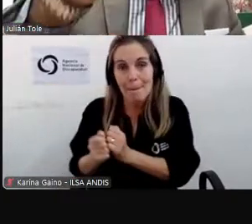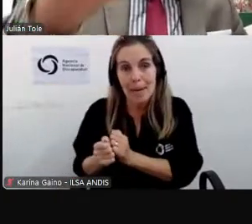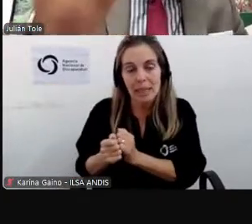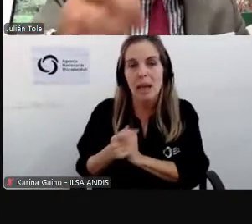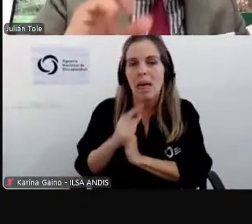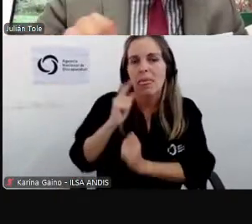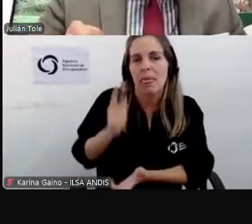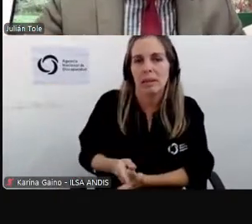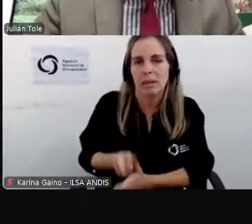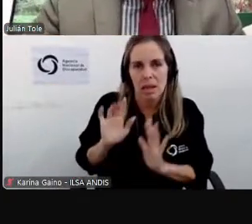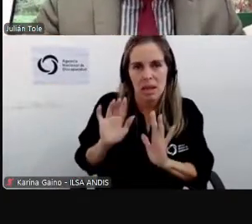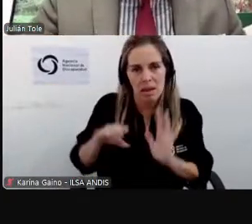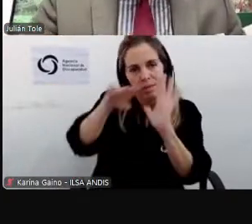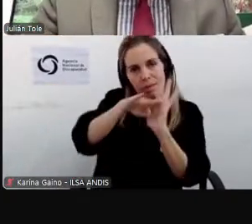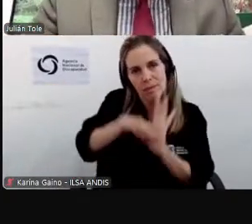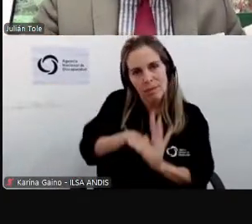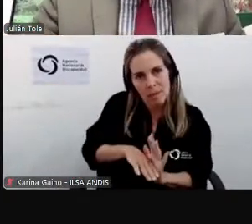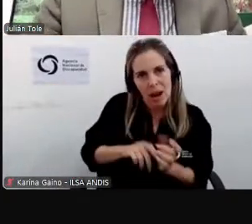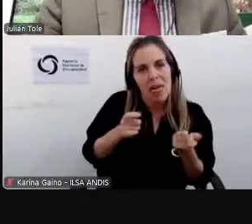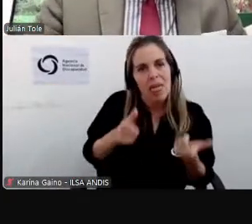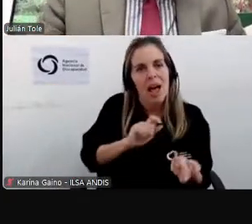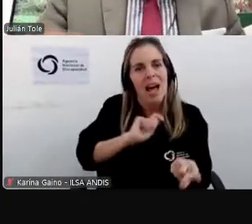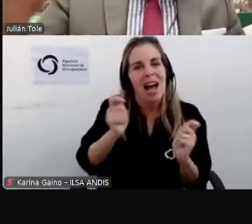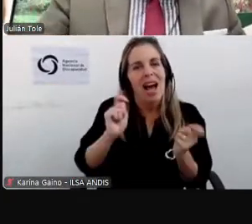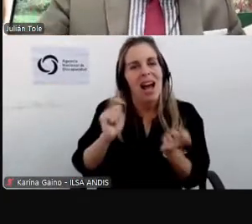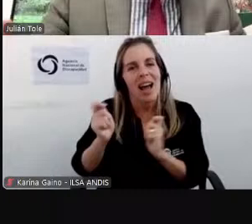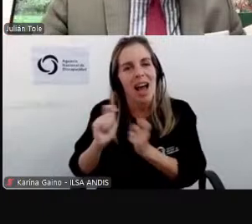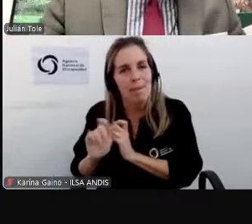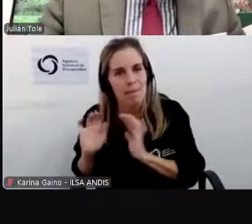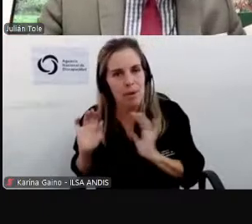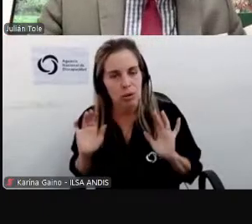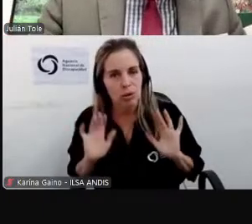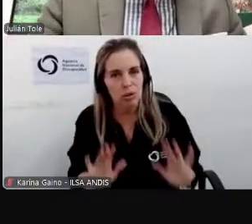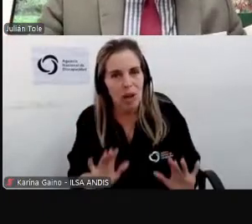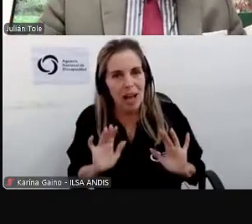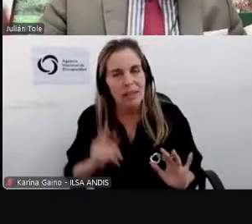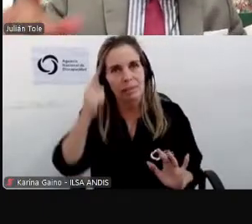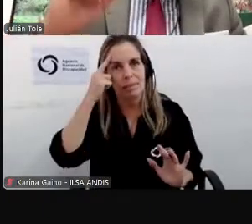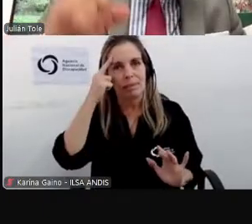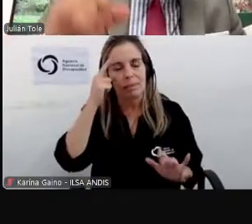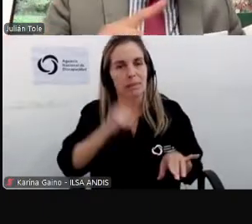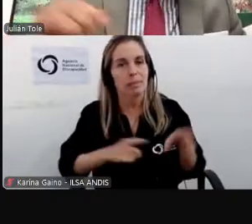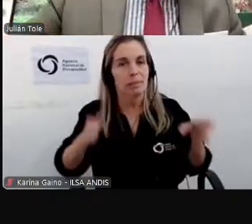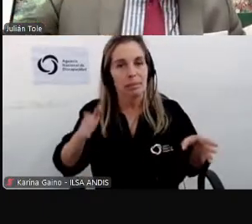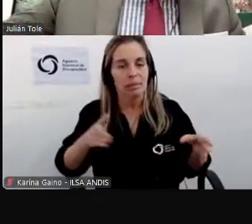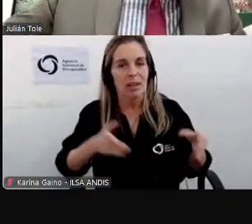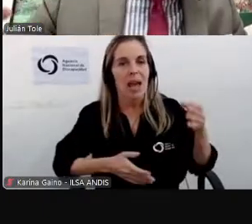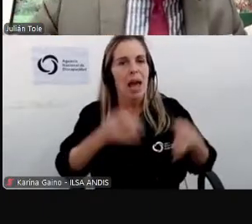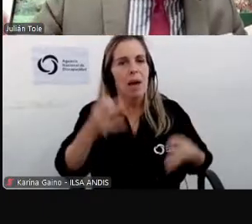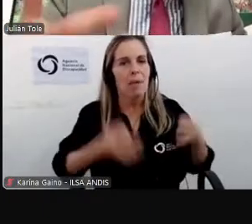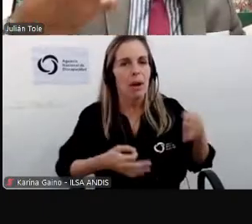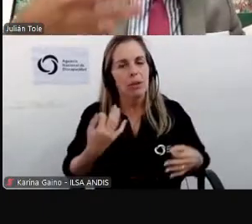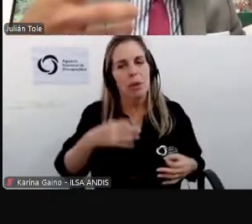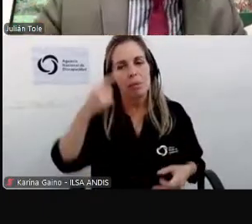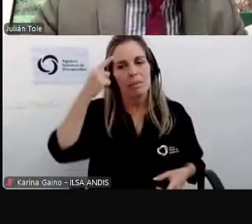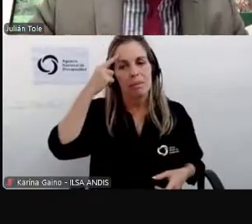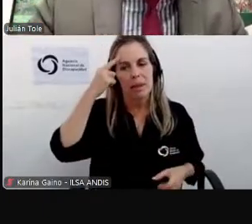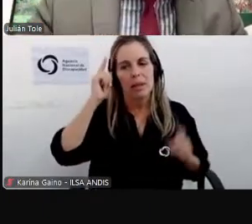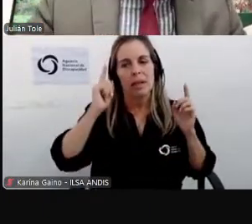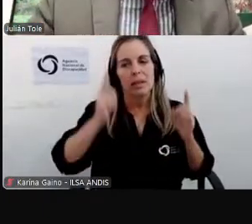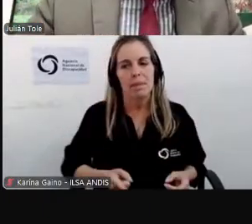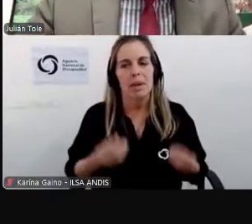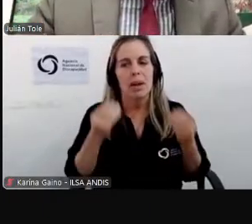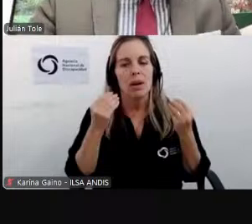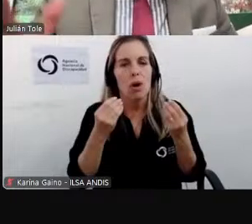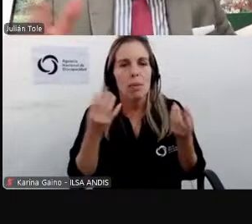prioritize different rights for the company to select certain measures to drive change. Therefore,